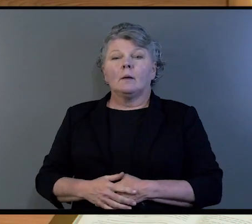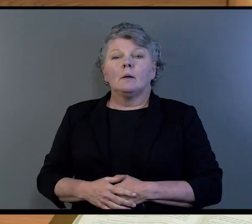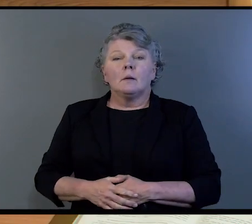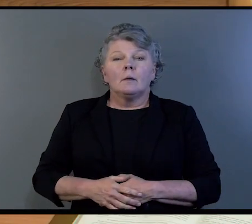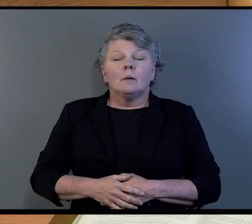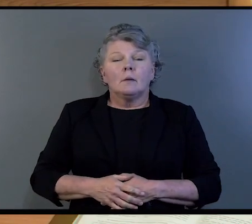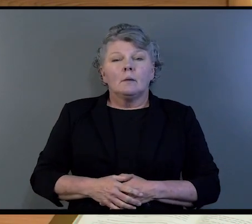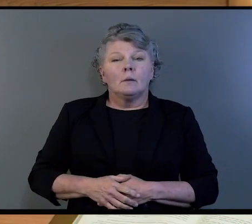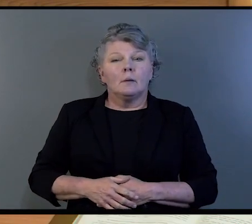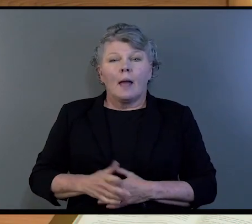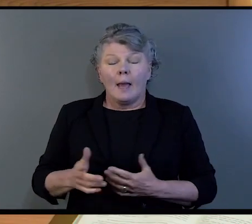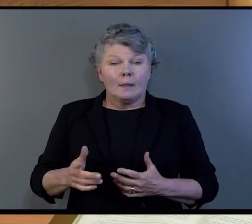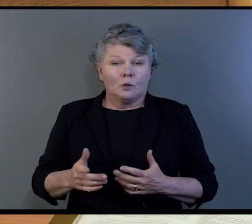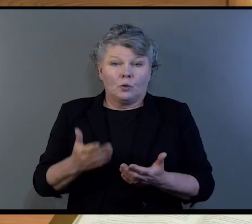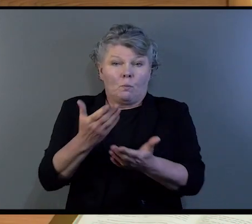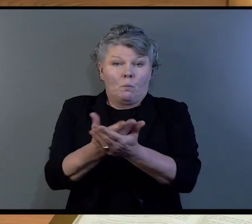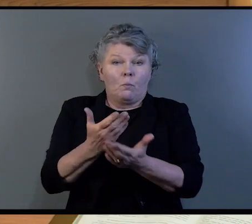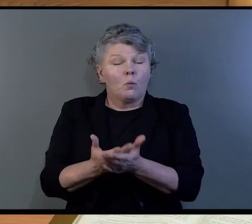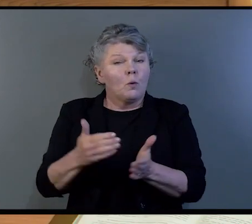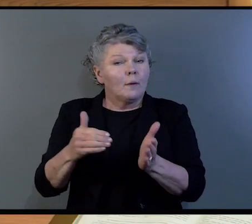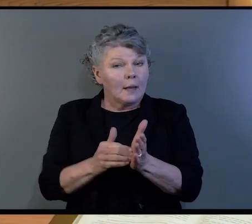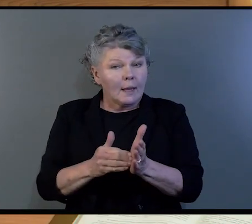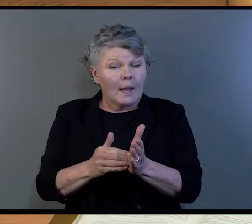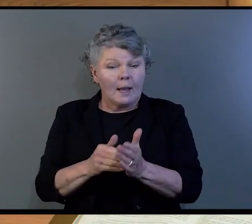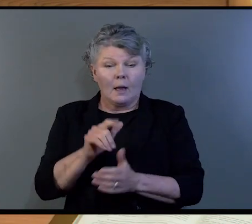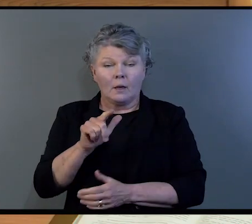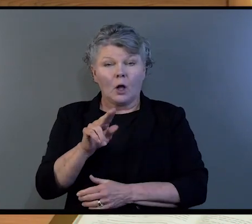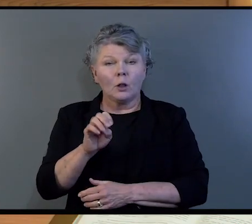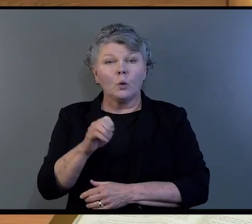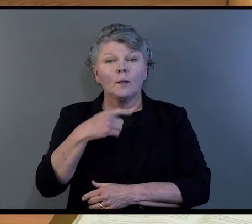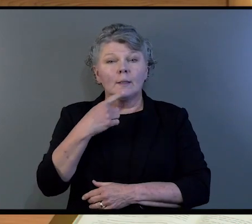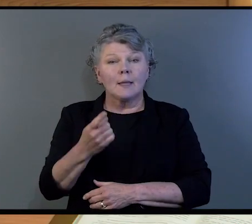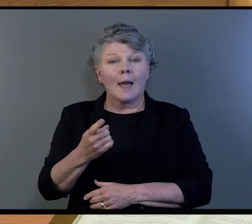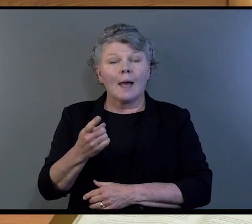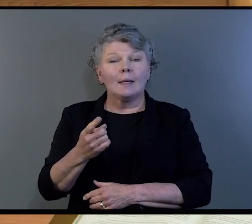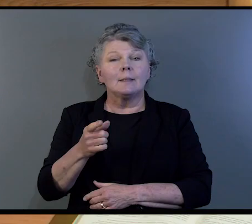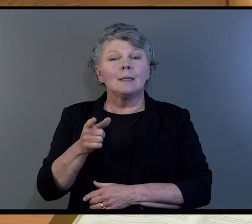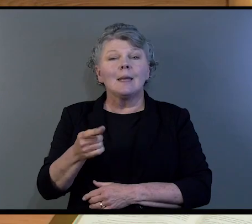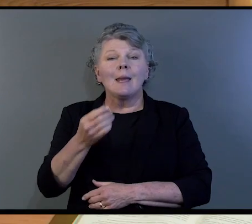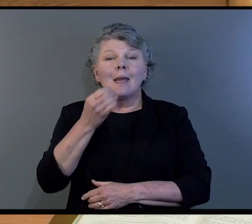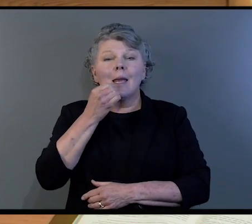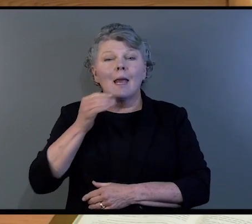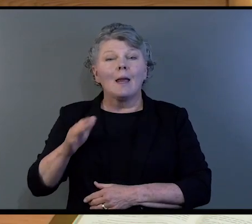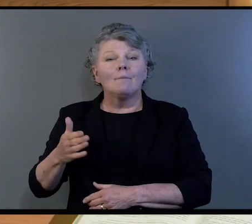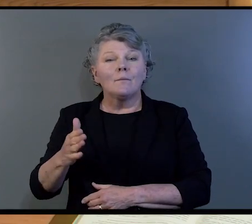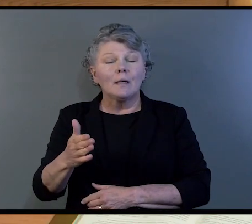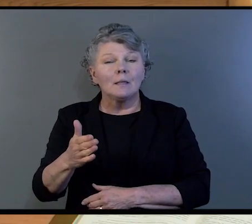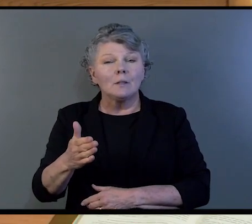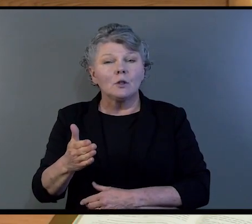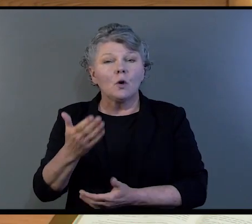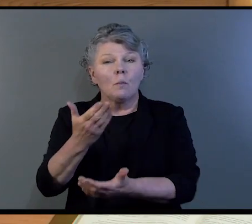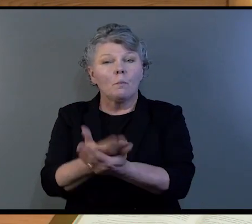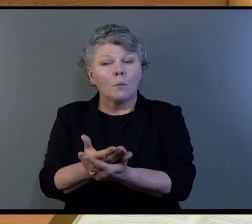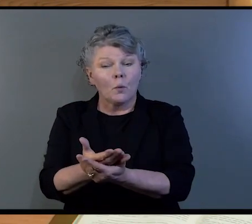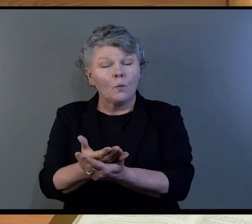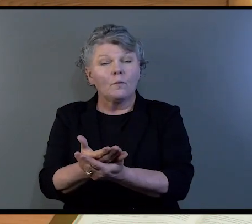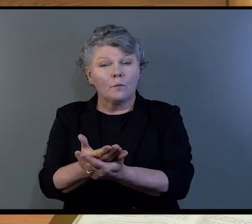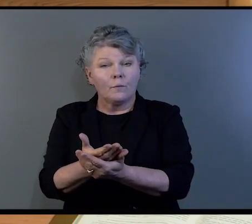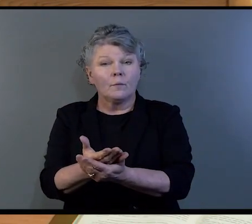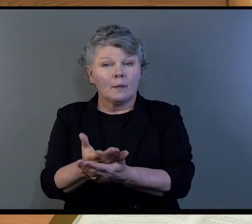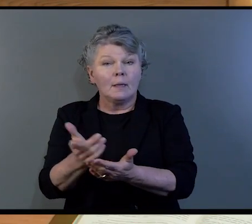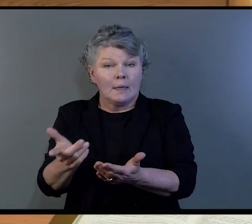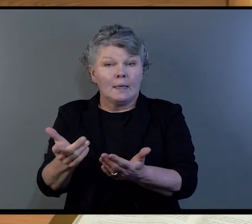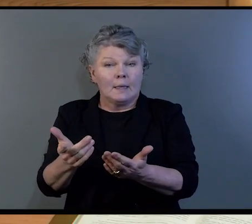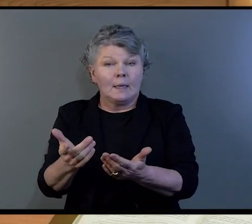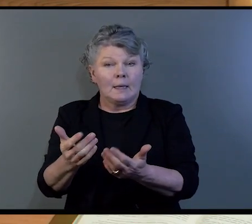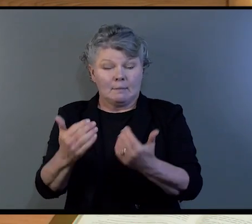he was an illusion or a figment of their imagination, Luke tells us that he ate some fish in order to prove that he really had